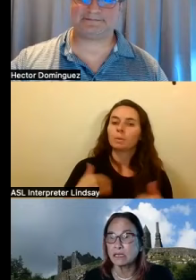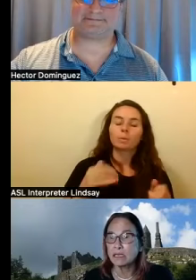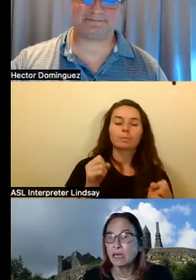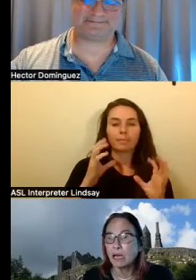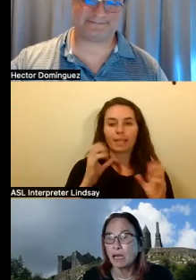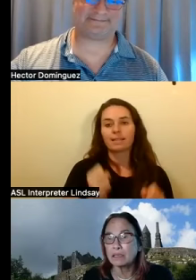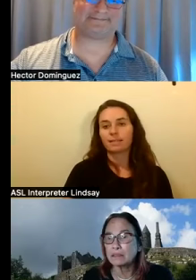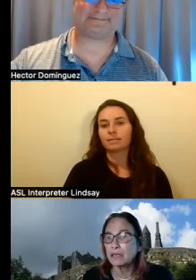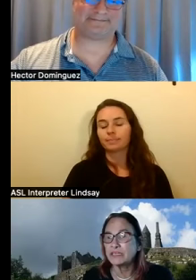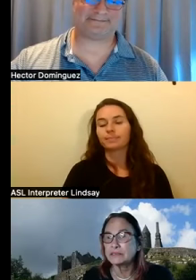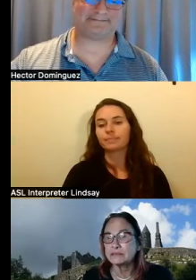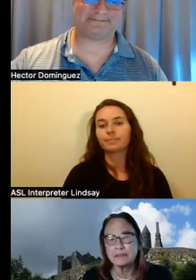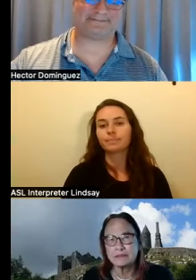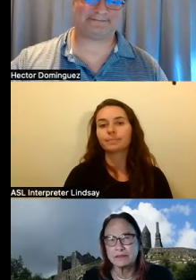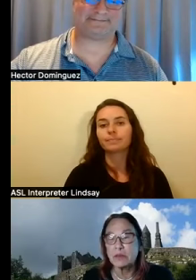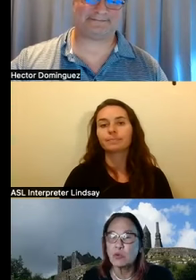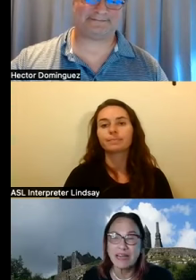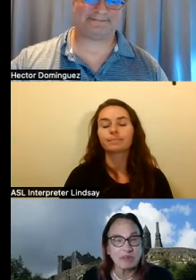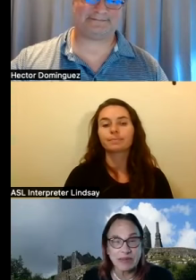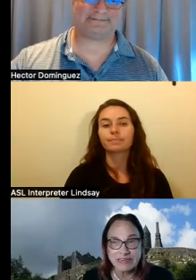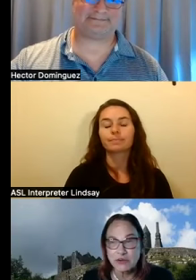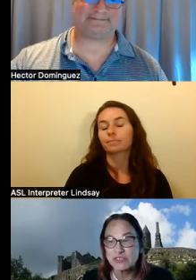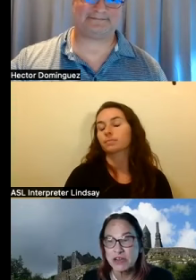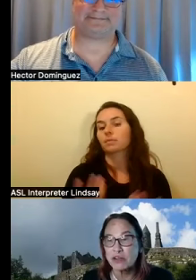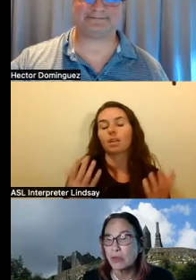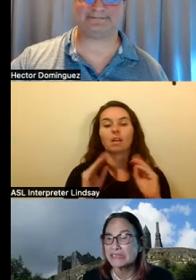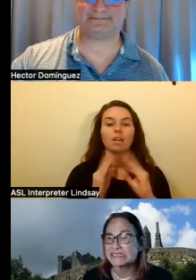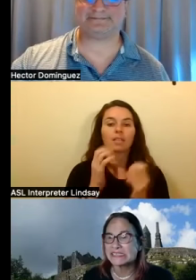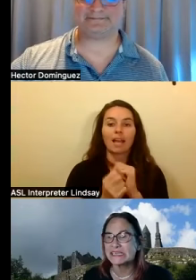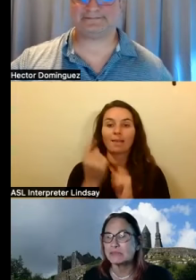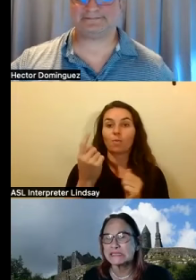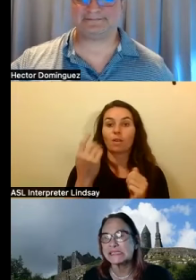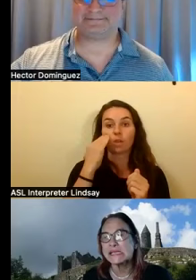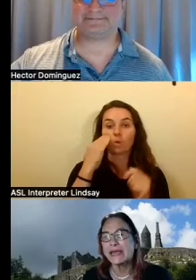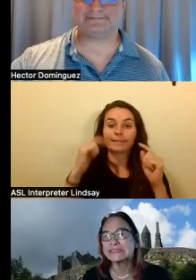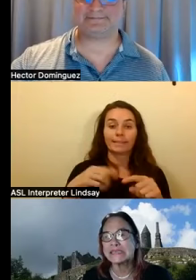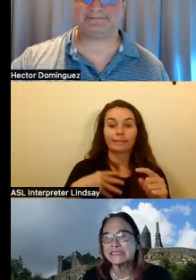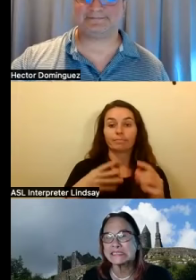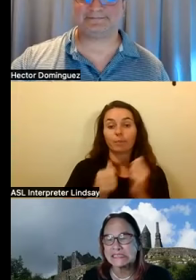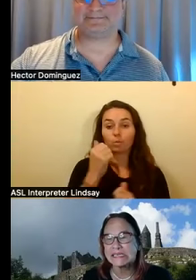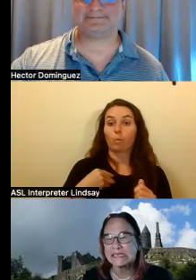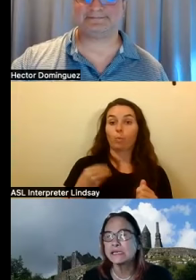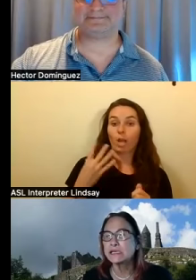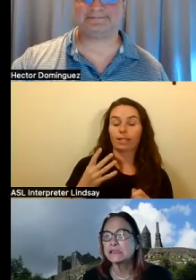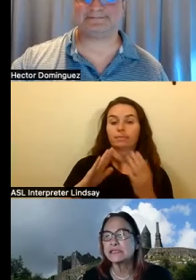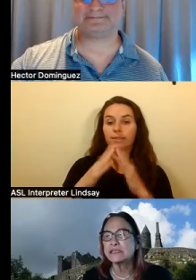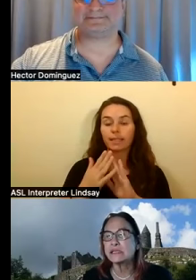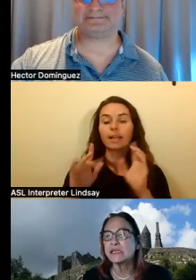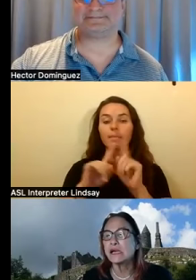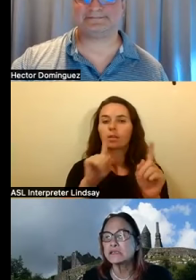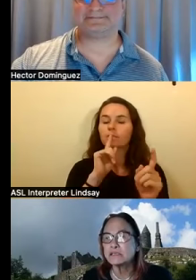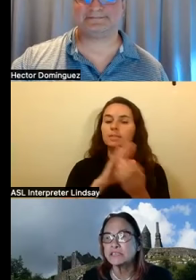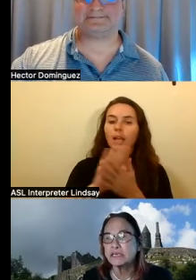amazing. I mean, number one, everybody knows we are the whitest city, but it's nice to see that